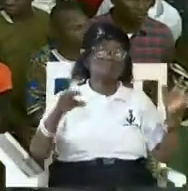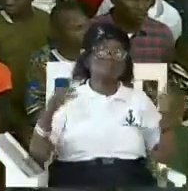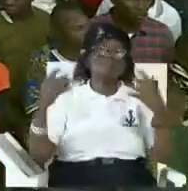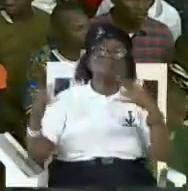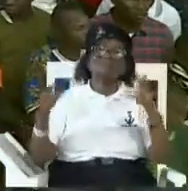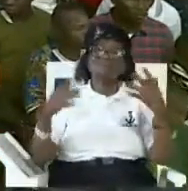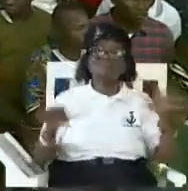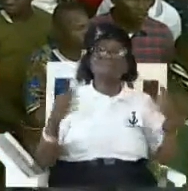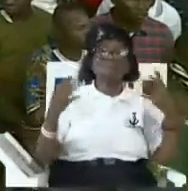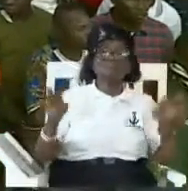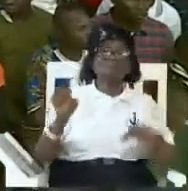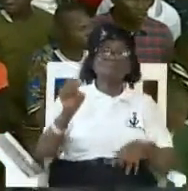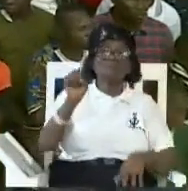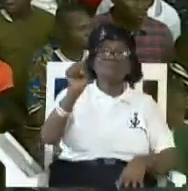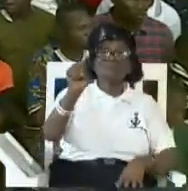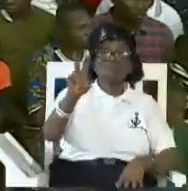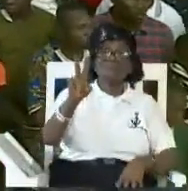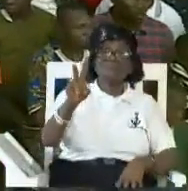Israel.